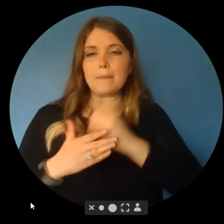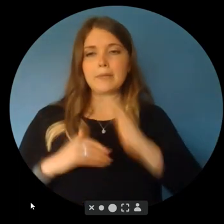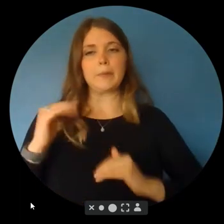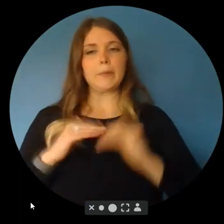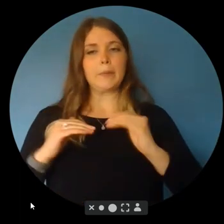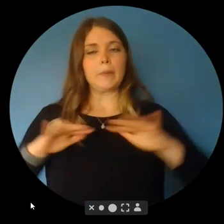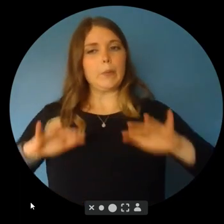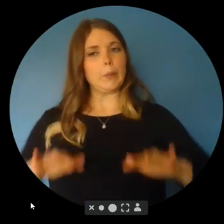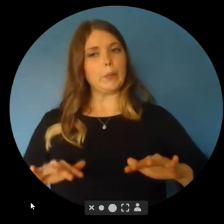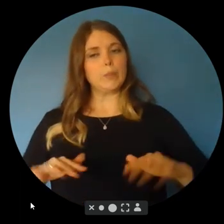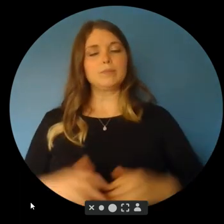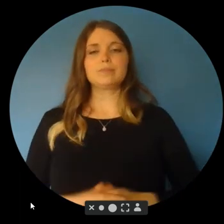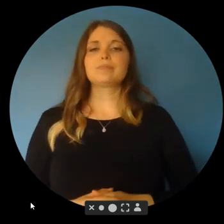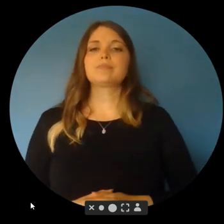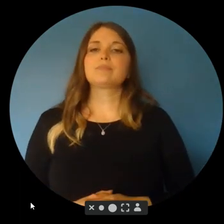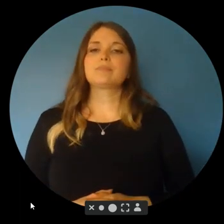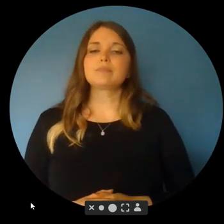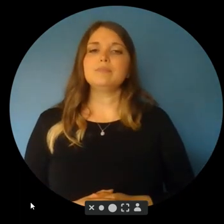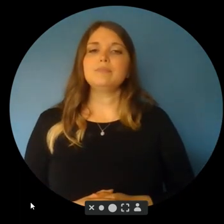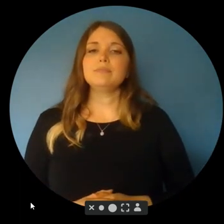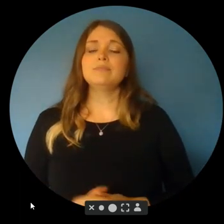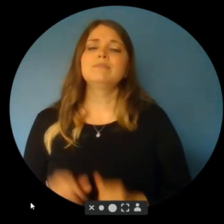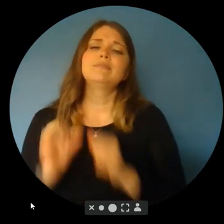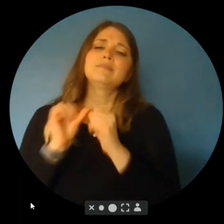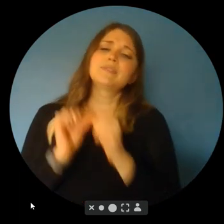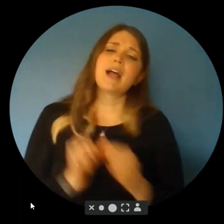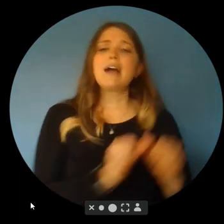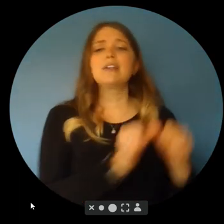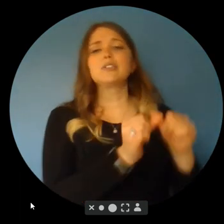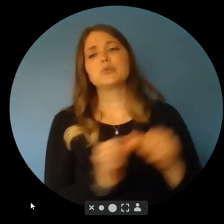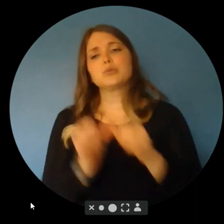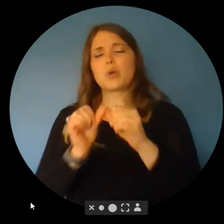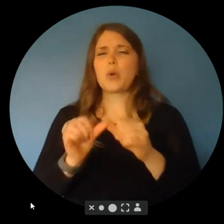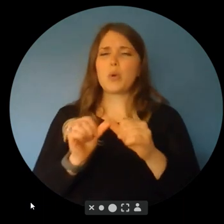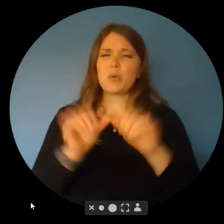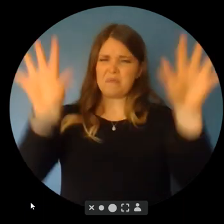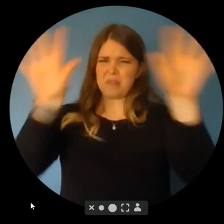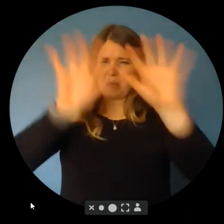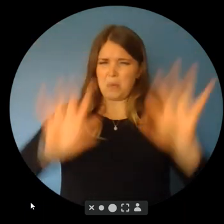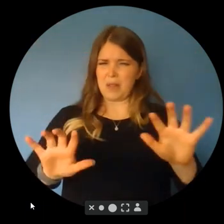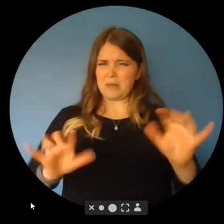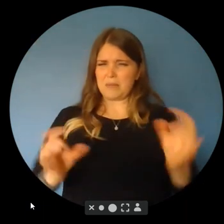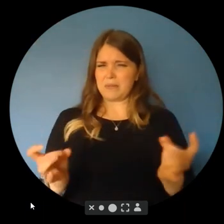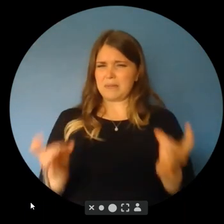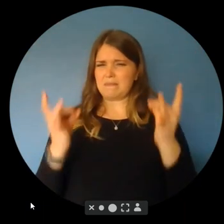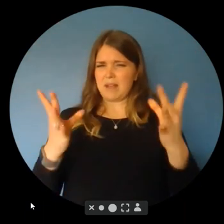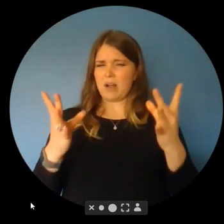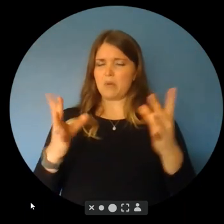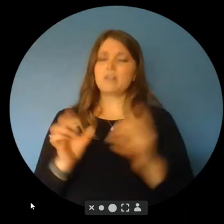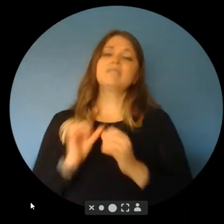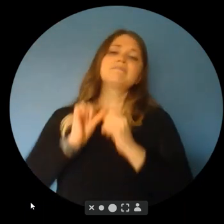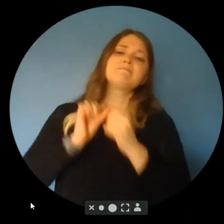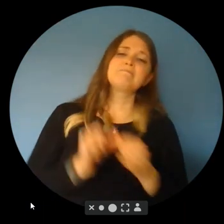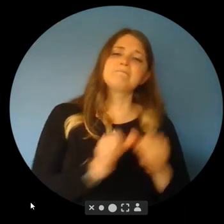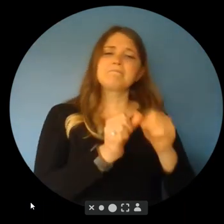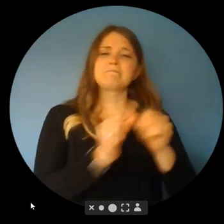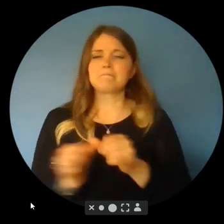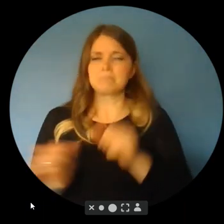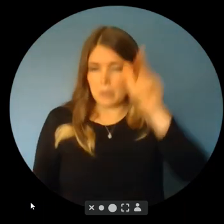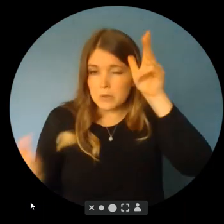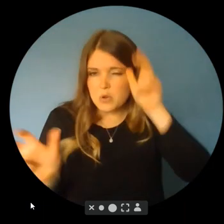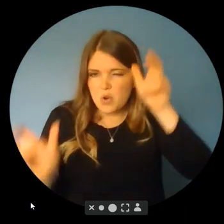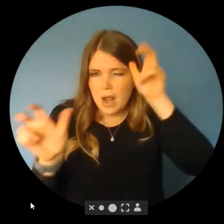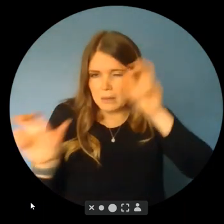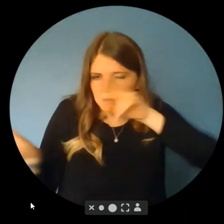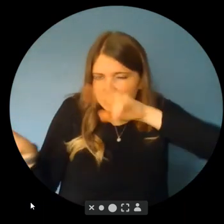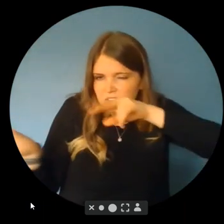But on you will go, though the weather be foul. On you will go, though your enemies